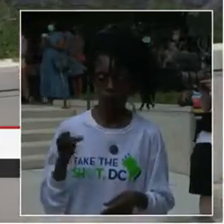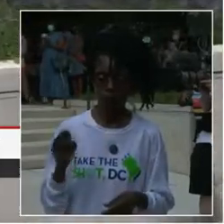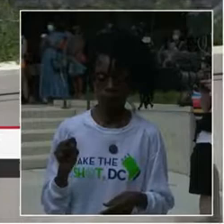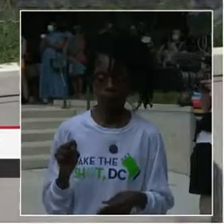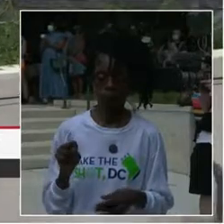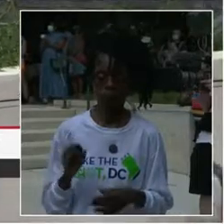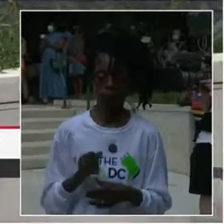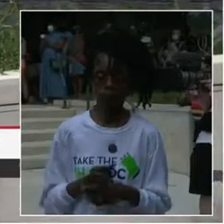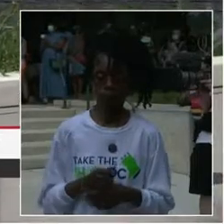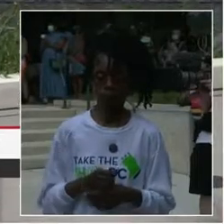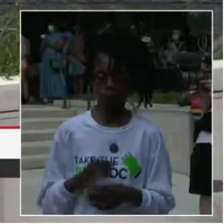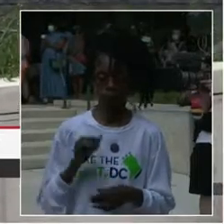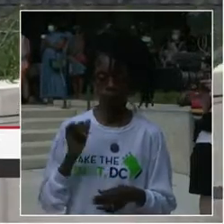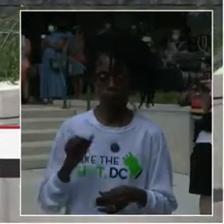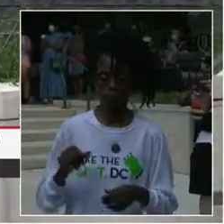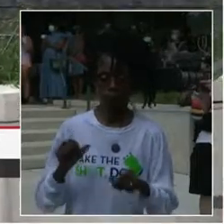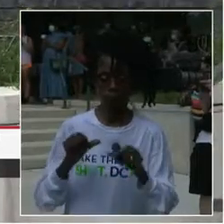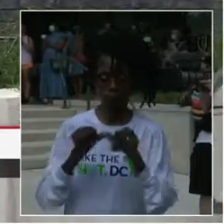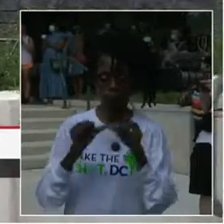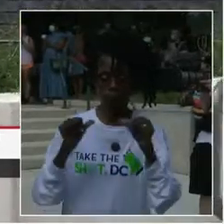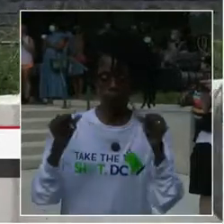of the Banneker Achievers.